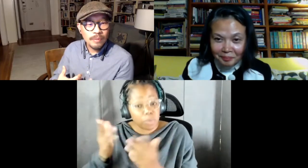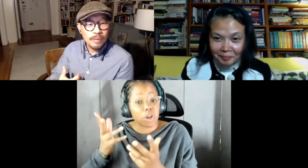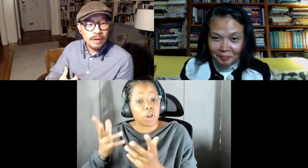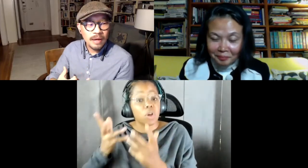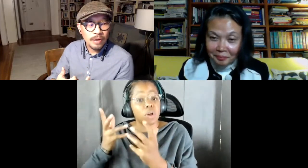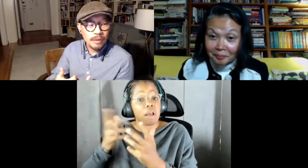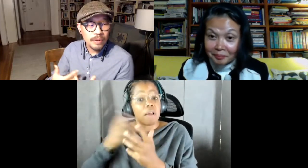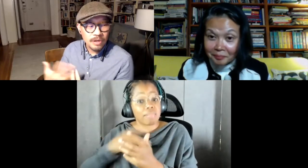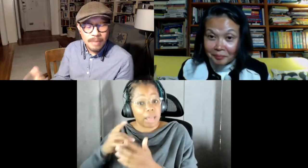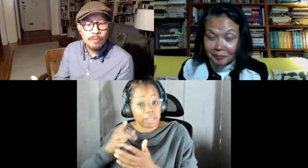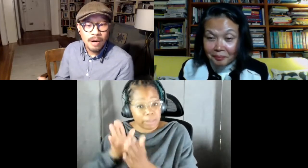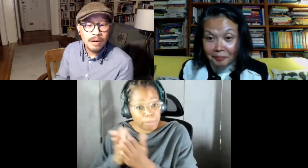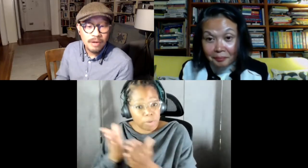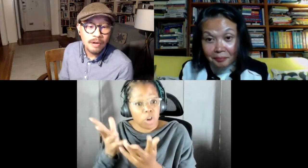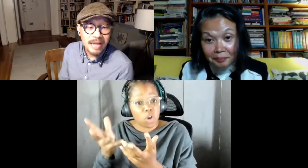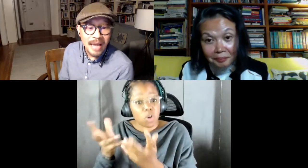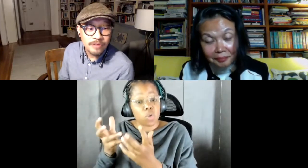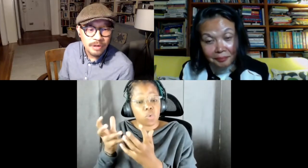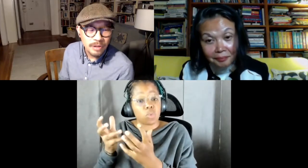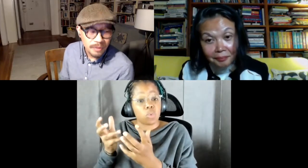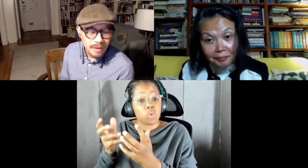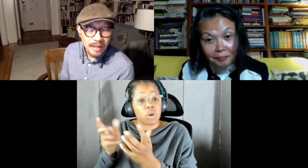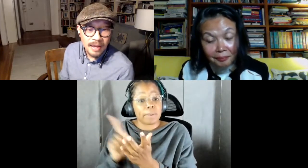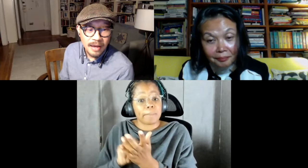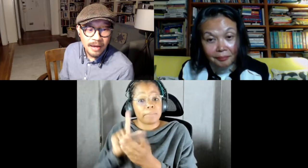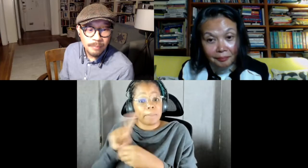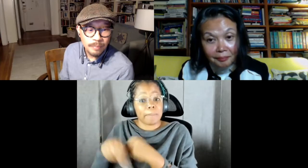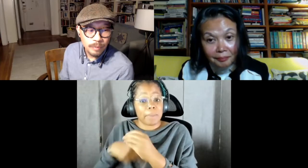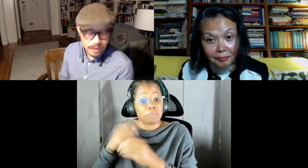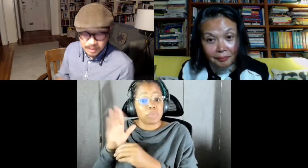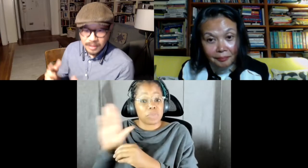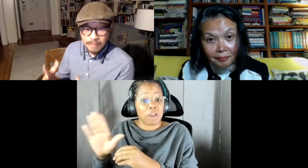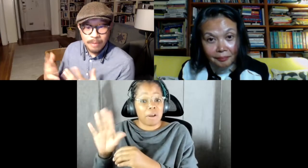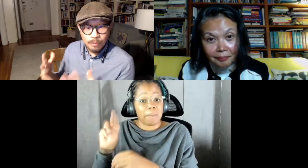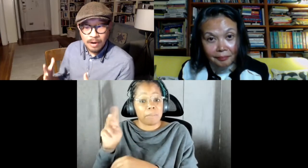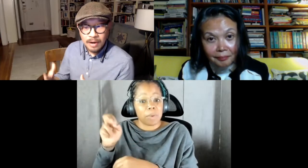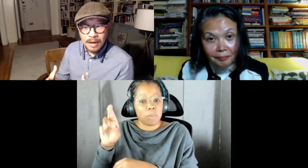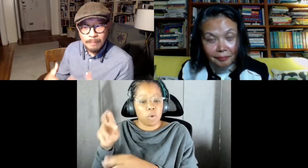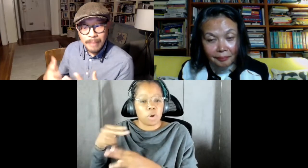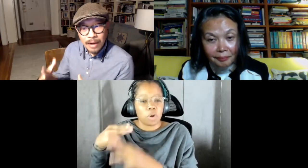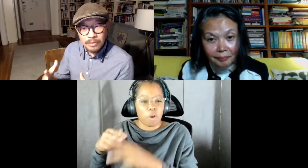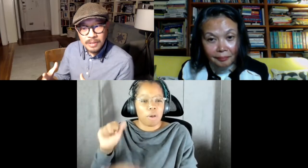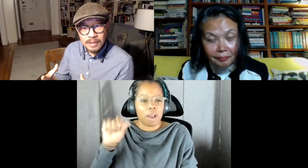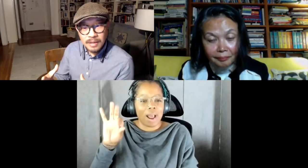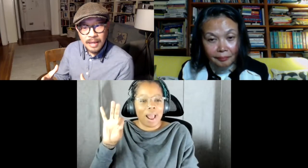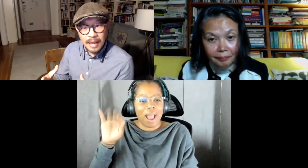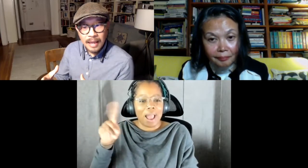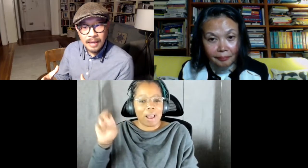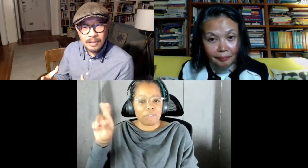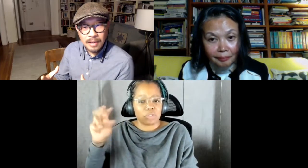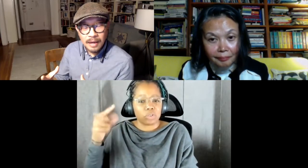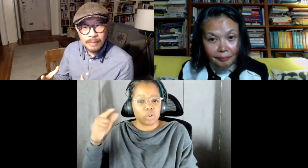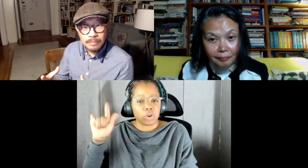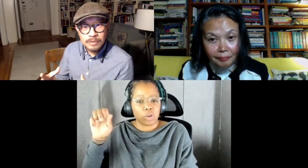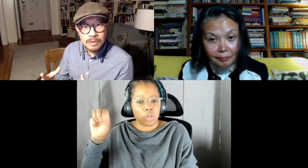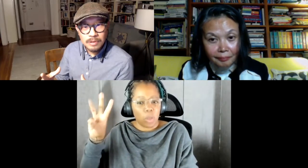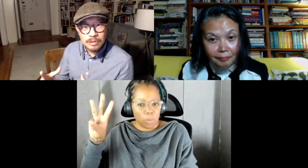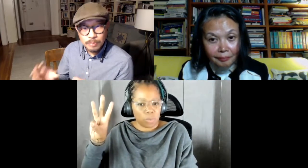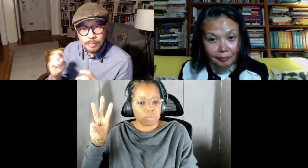their memoir called Afterglow, which is a memoir about, and